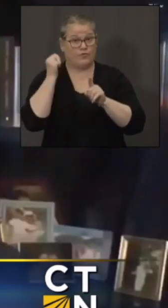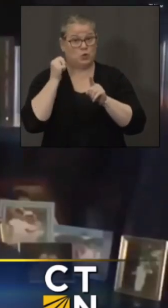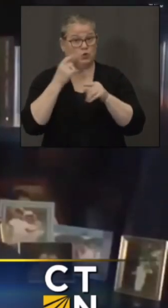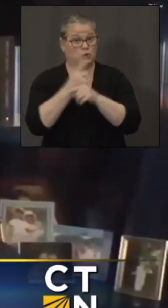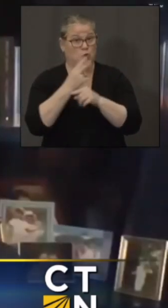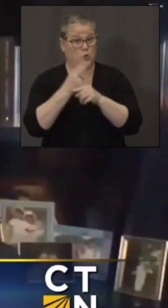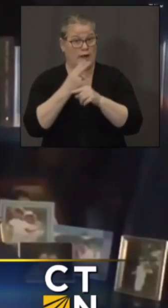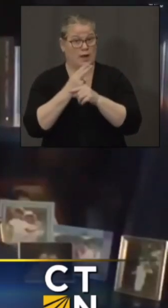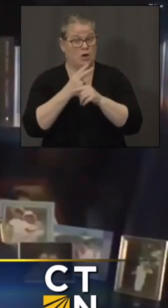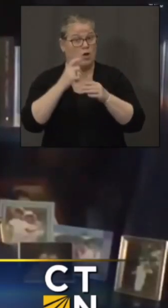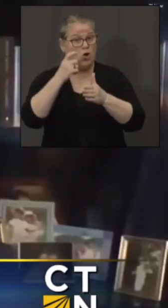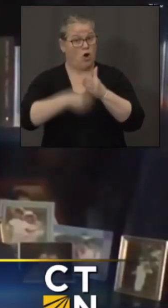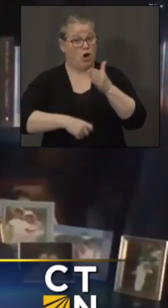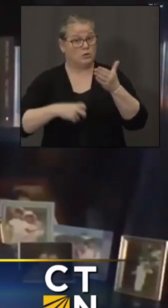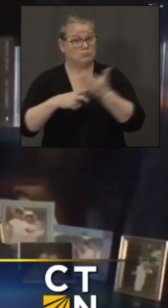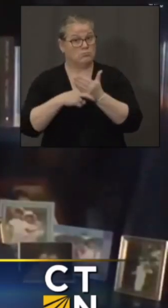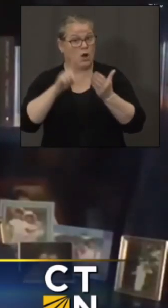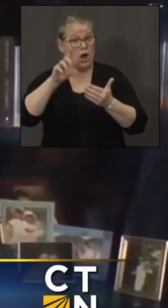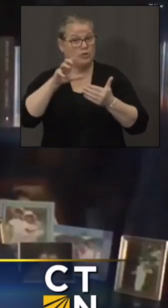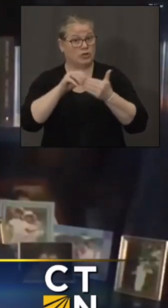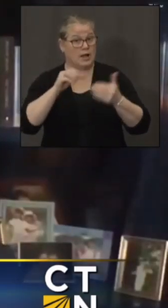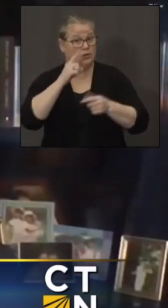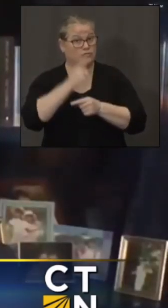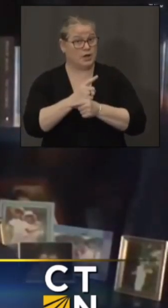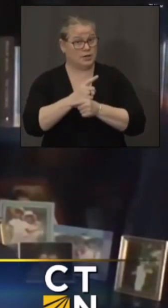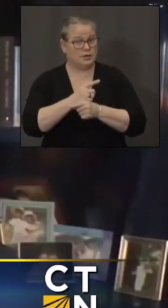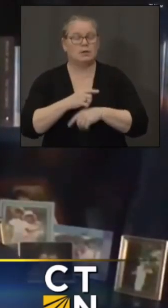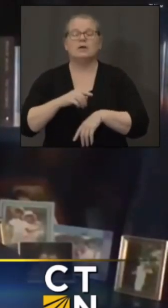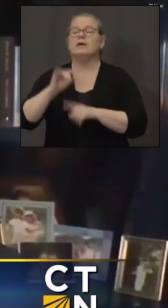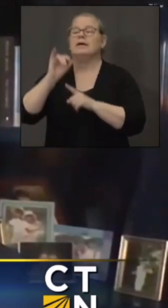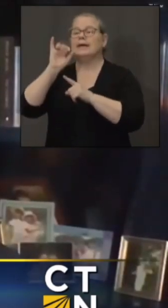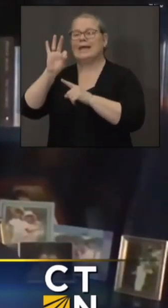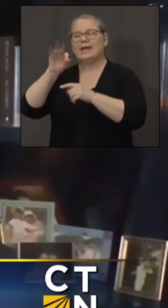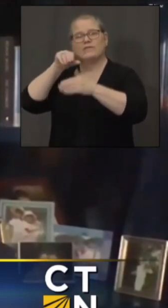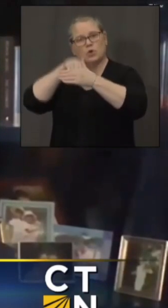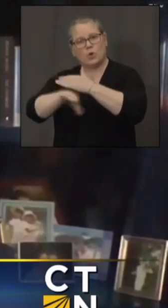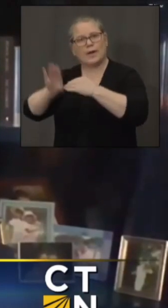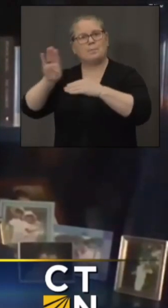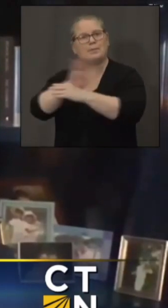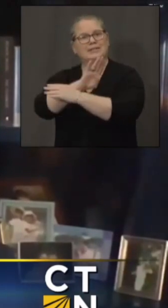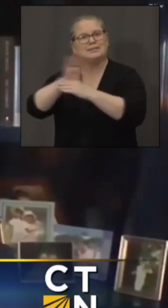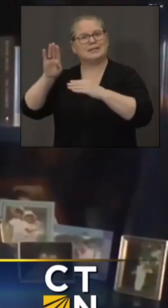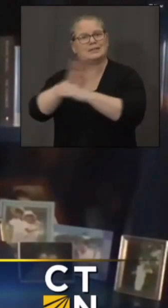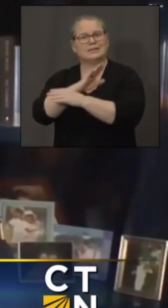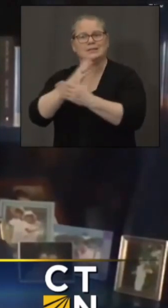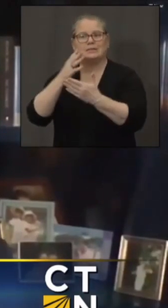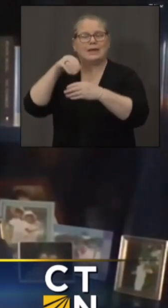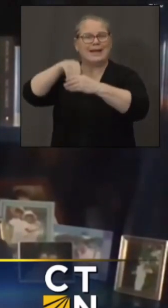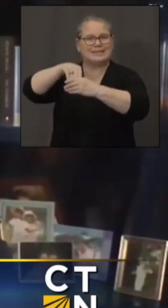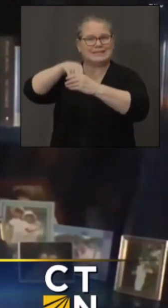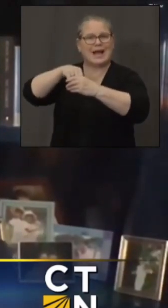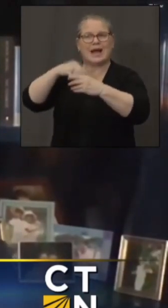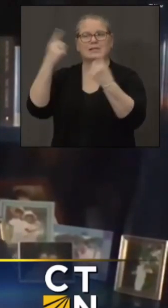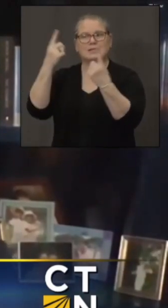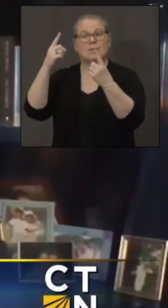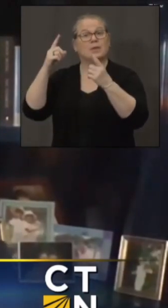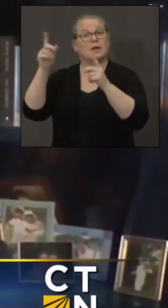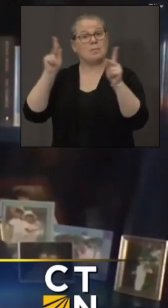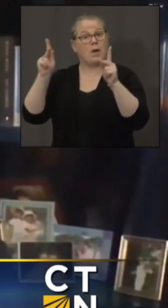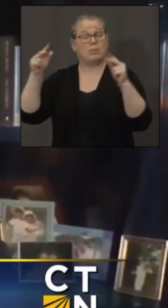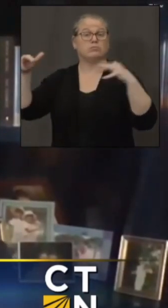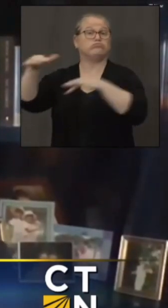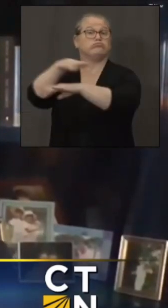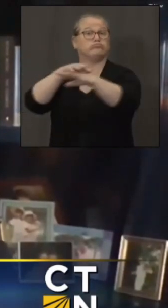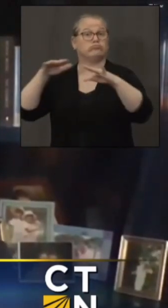There's a fine, $100 if you're not wearing a mask in a commercial establishment, indoor facility that's open to the public. Absolutely.